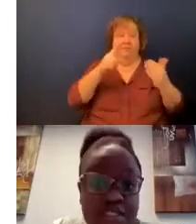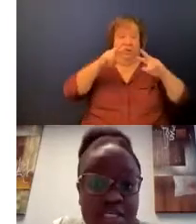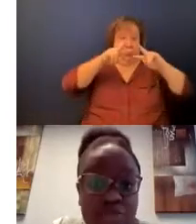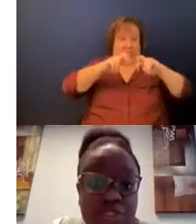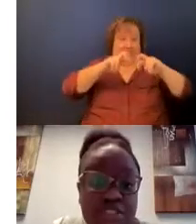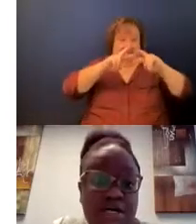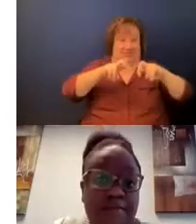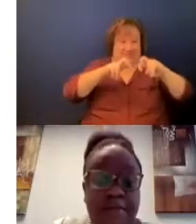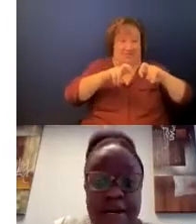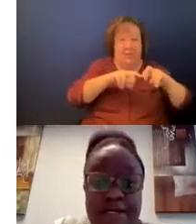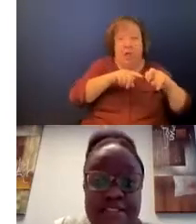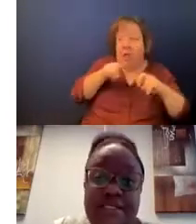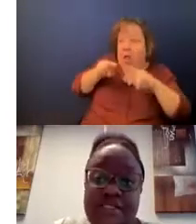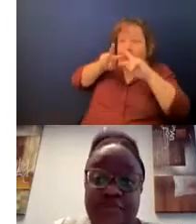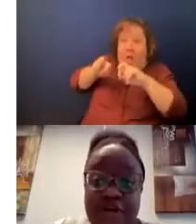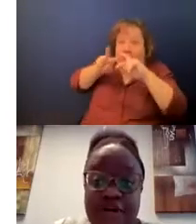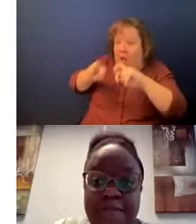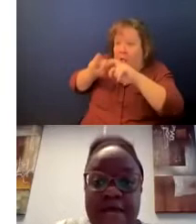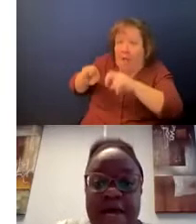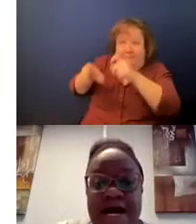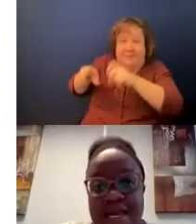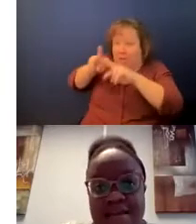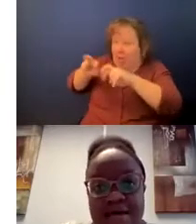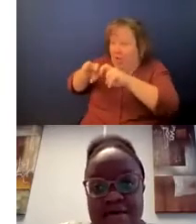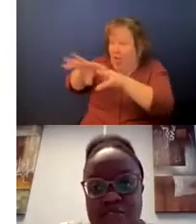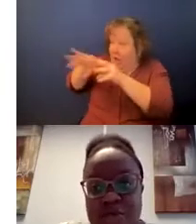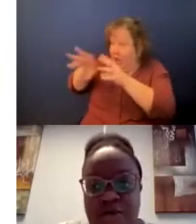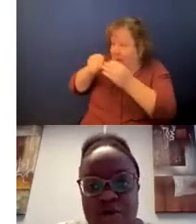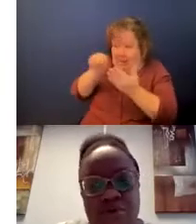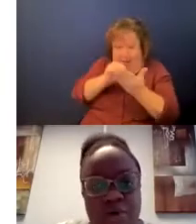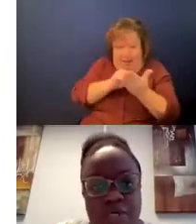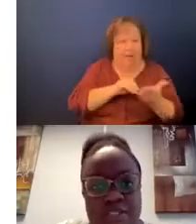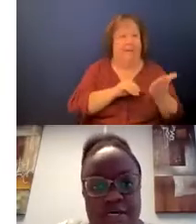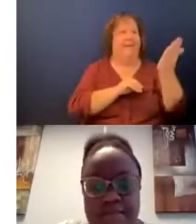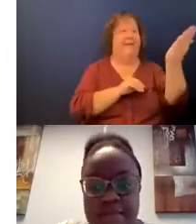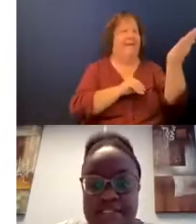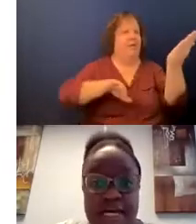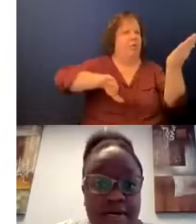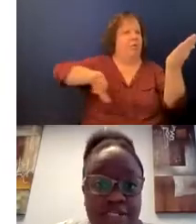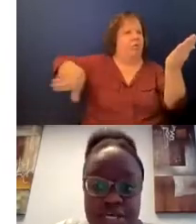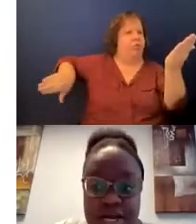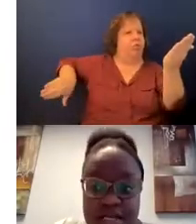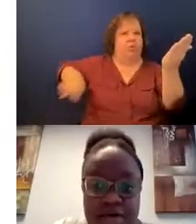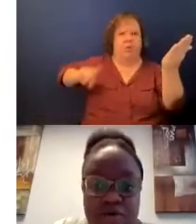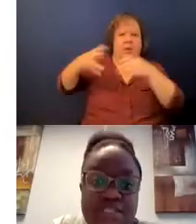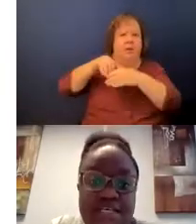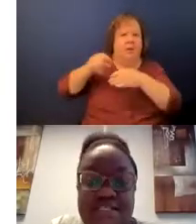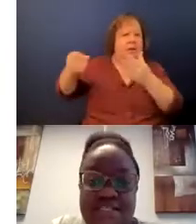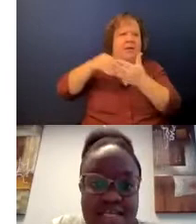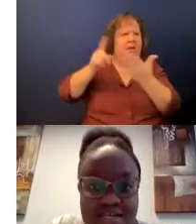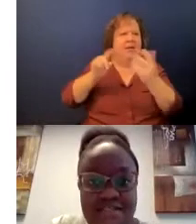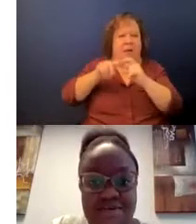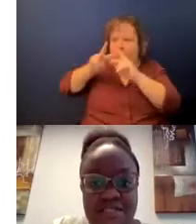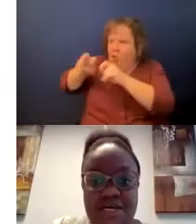accepting research, which is primarily seen as foreign. Again, to echo also what Zaira shared earlier, who sets